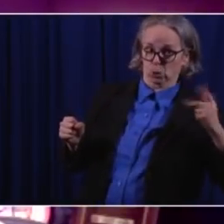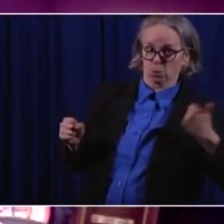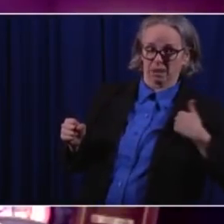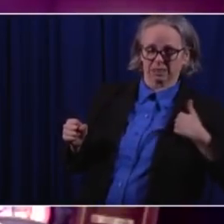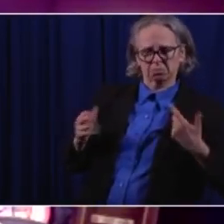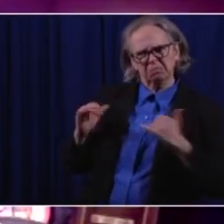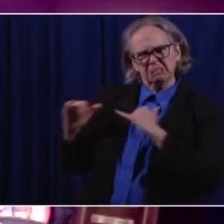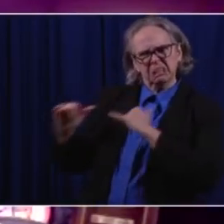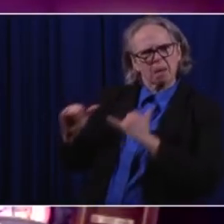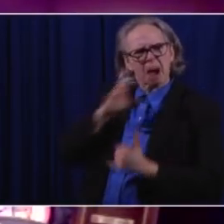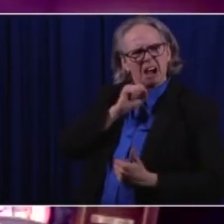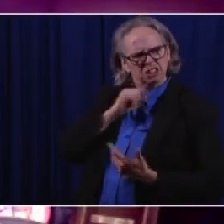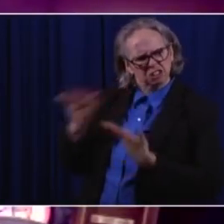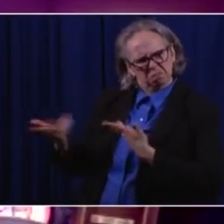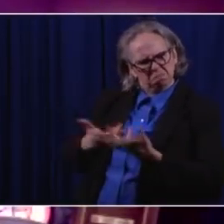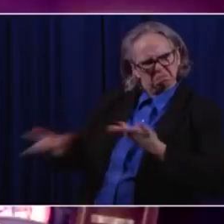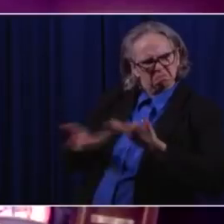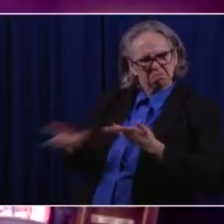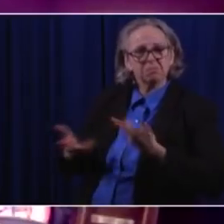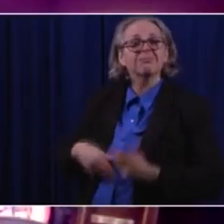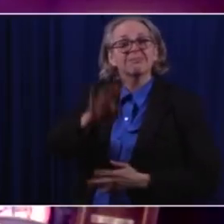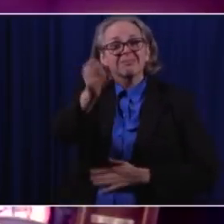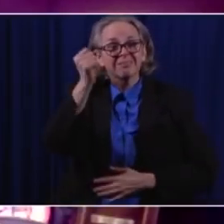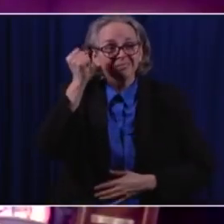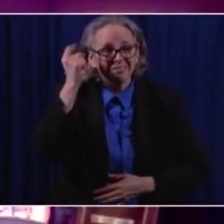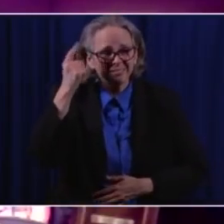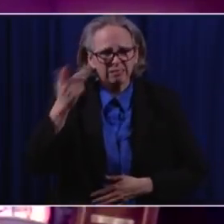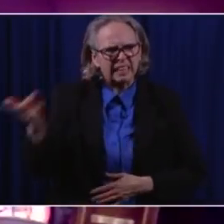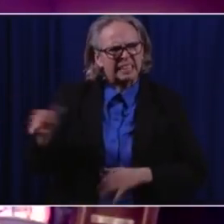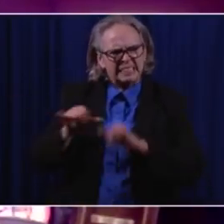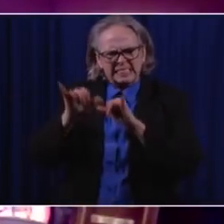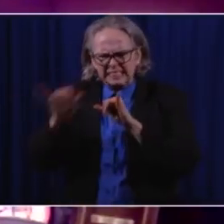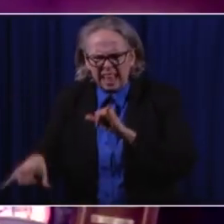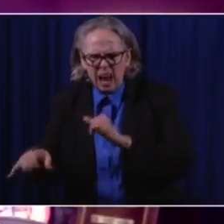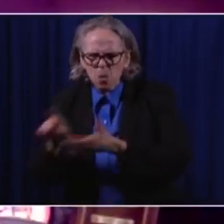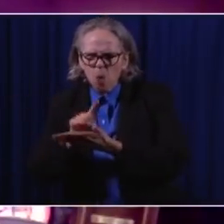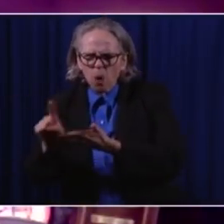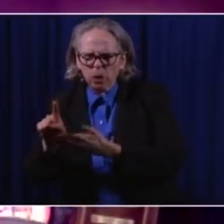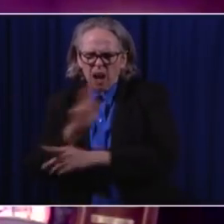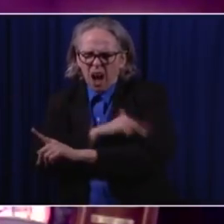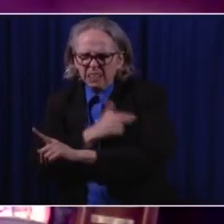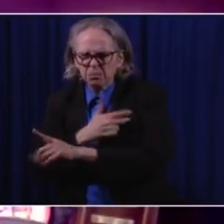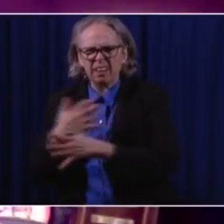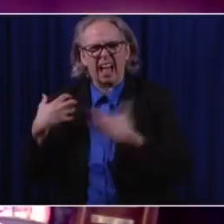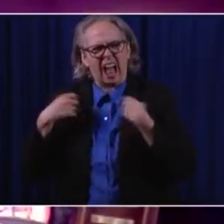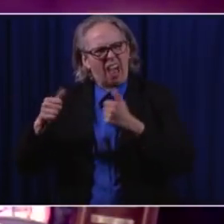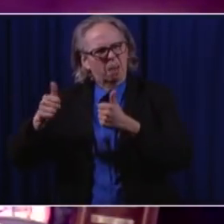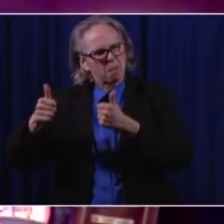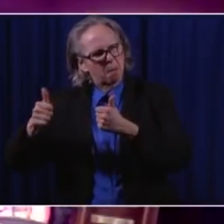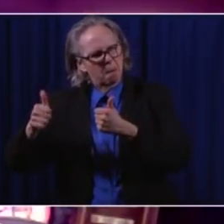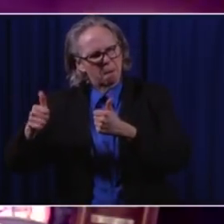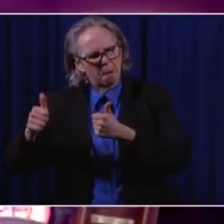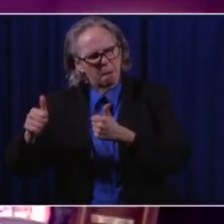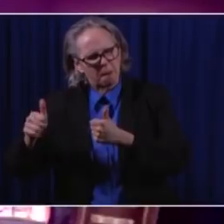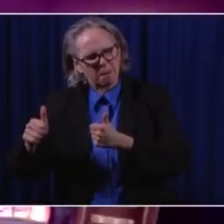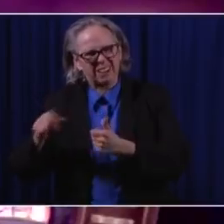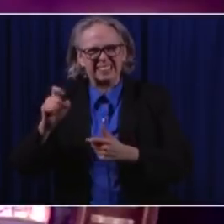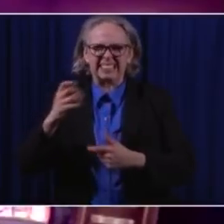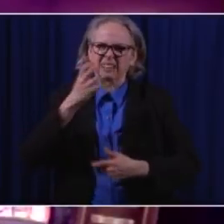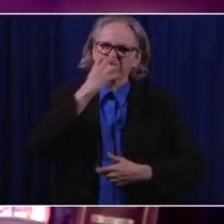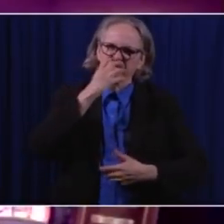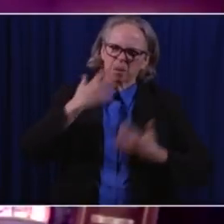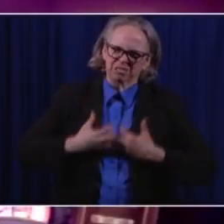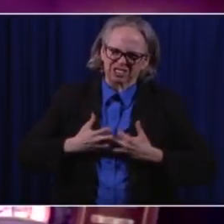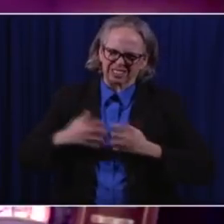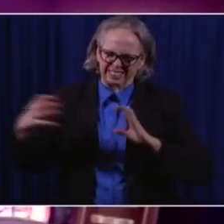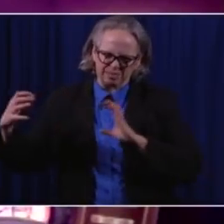Was unfortunately with us over a week period of time, progressively got worse, had to get onto a ventilator. The nurse explained to me